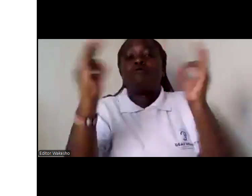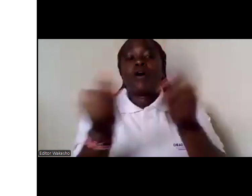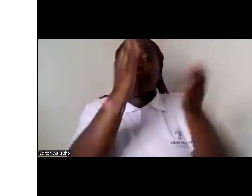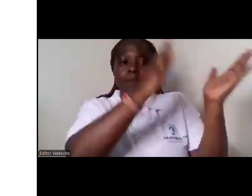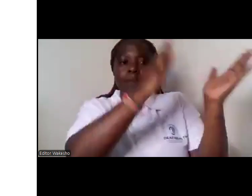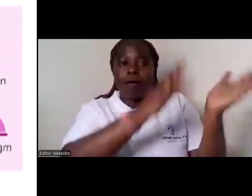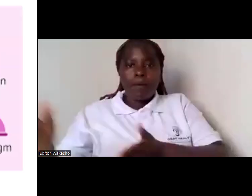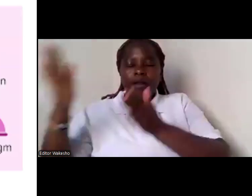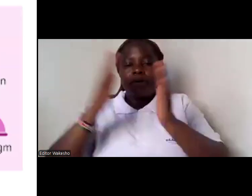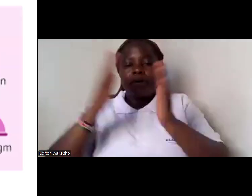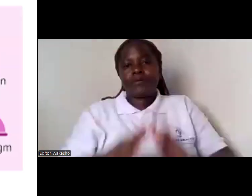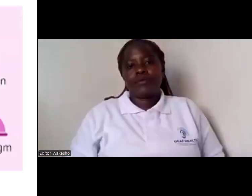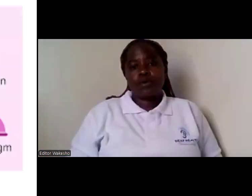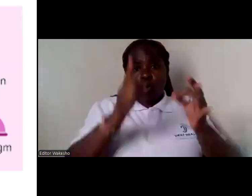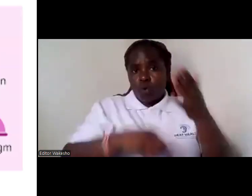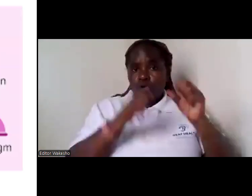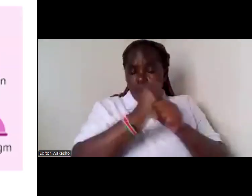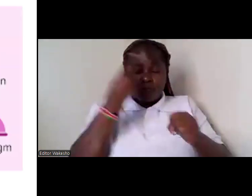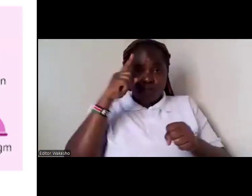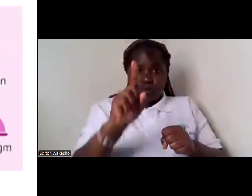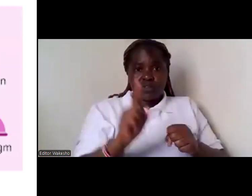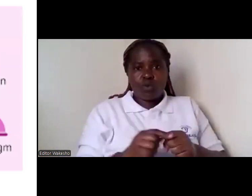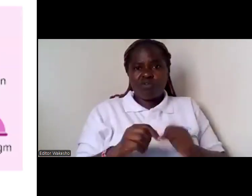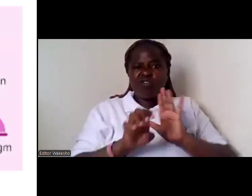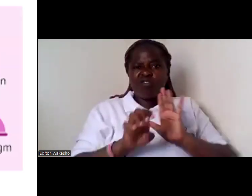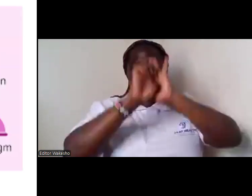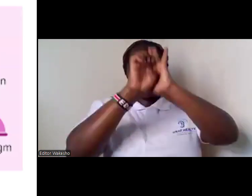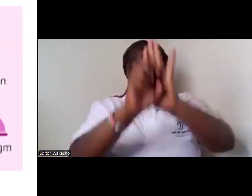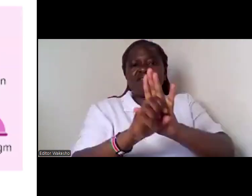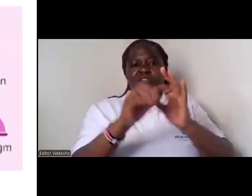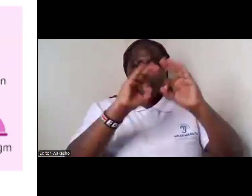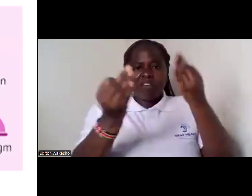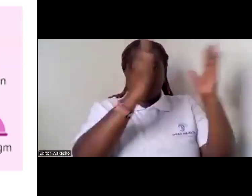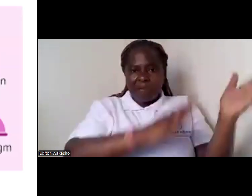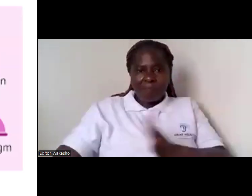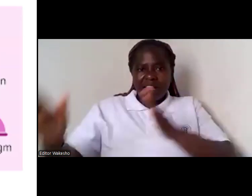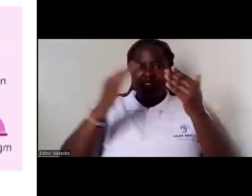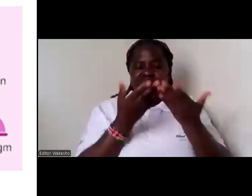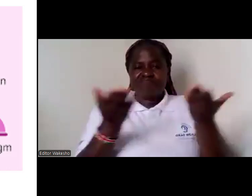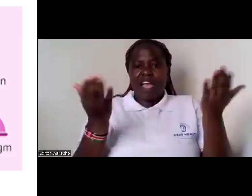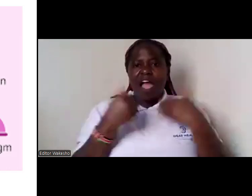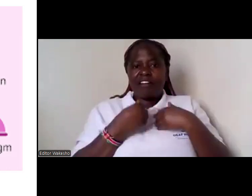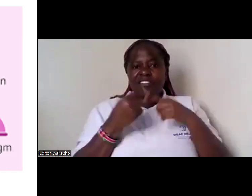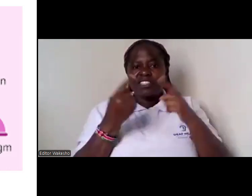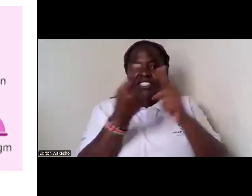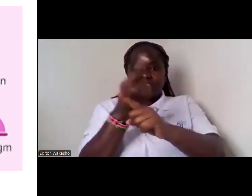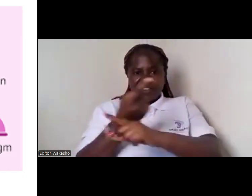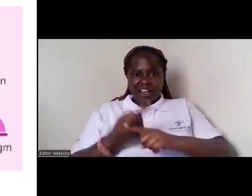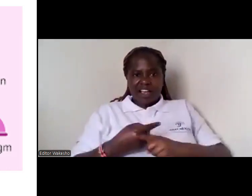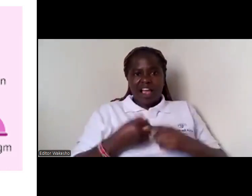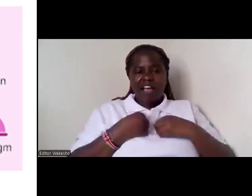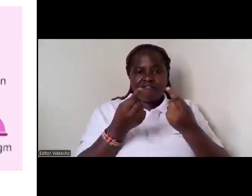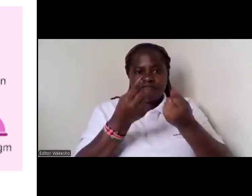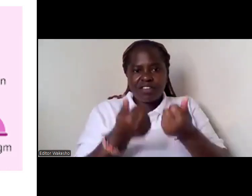what works for you. This was just an example of the birth control methods that we've talked about. There are a few that maybe I didn't